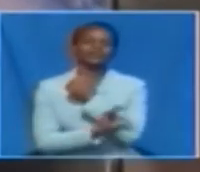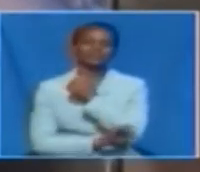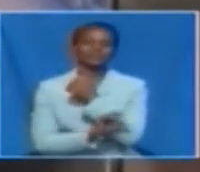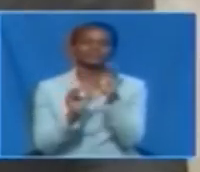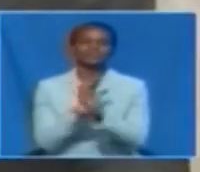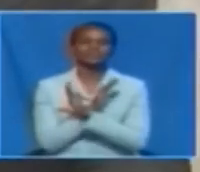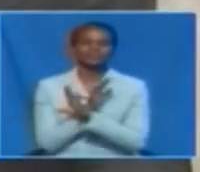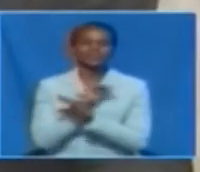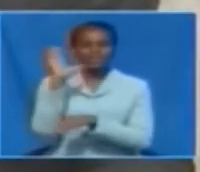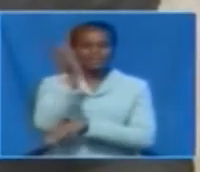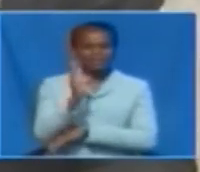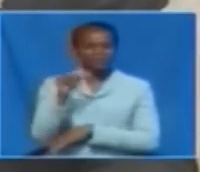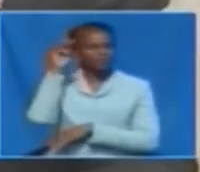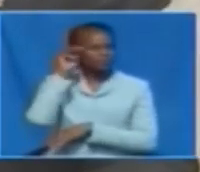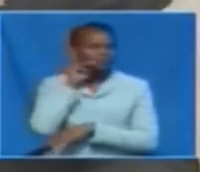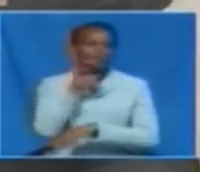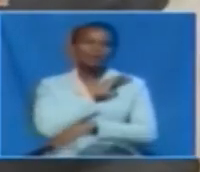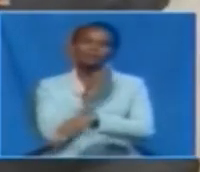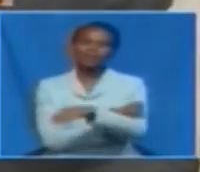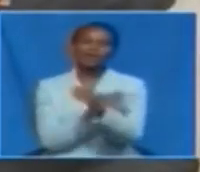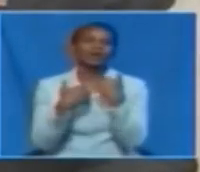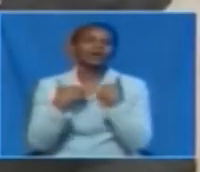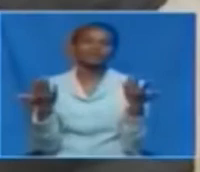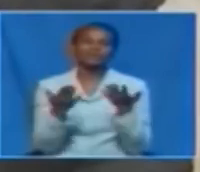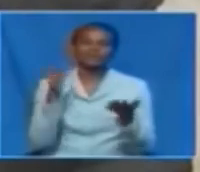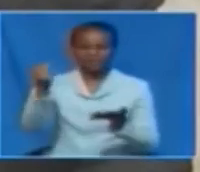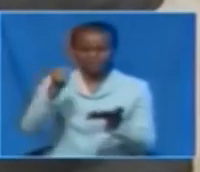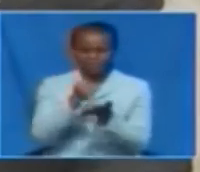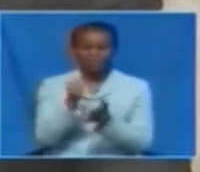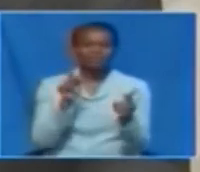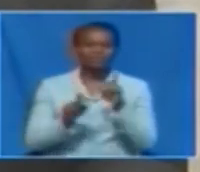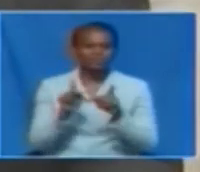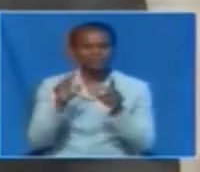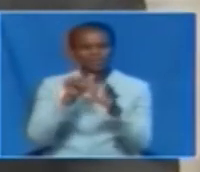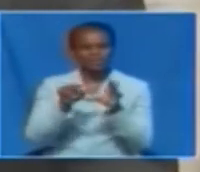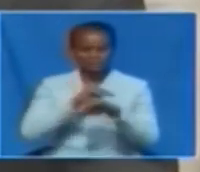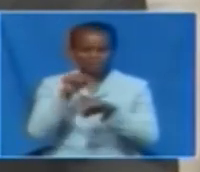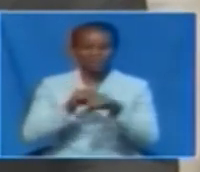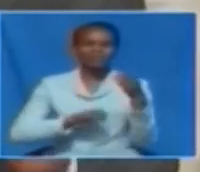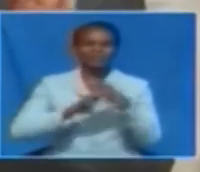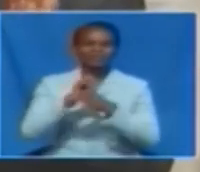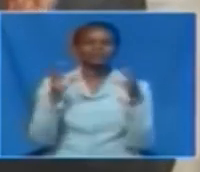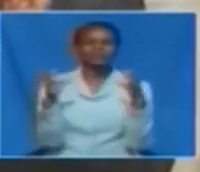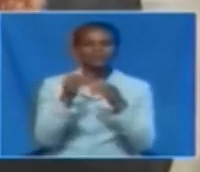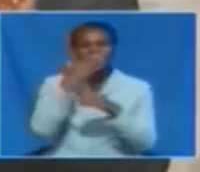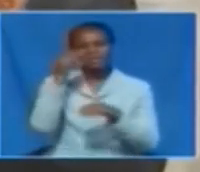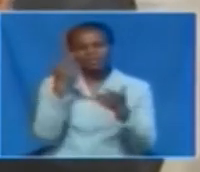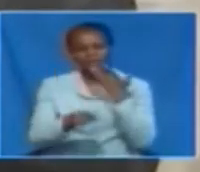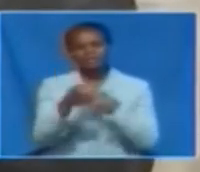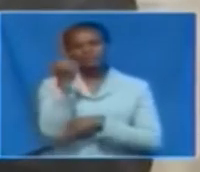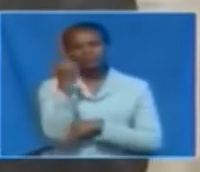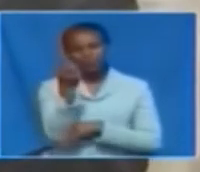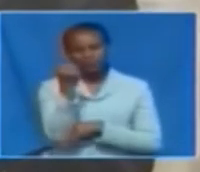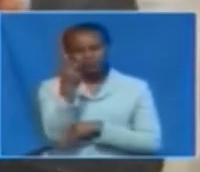The Nevers Mumba has no power to appoint people in the National Executive Committee except 12, which